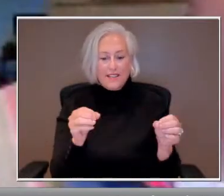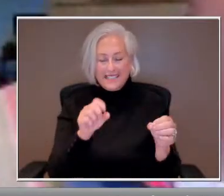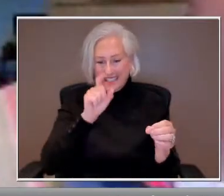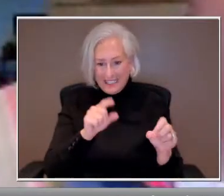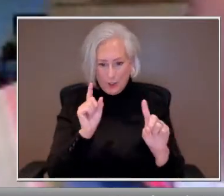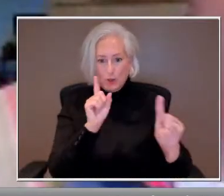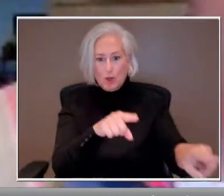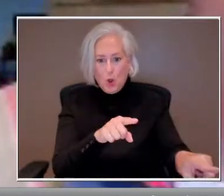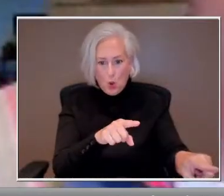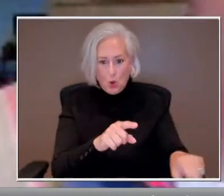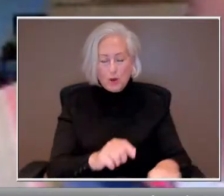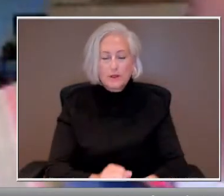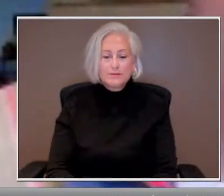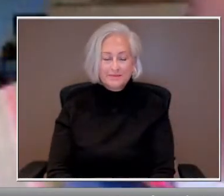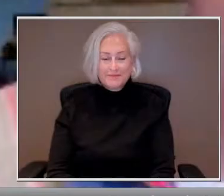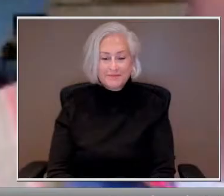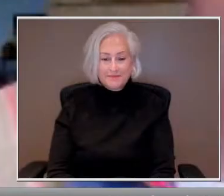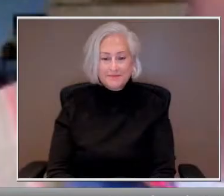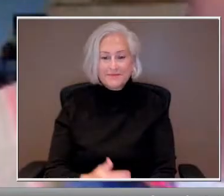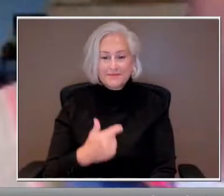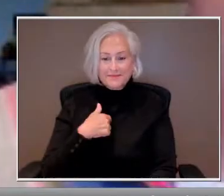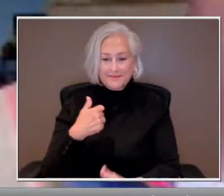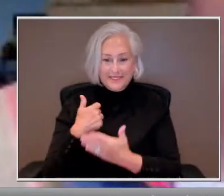to. I assist